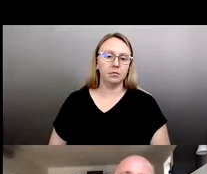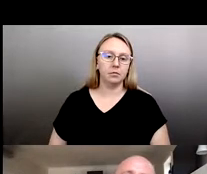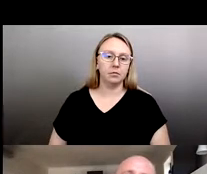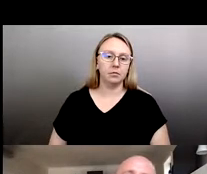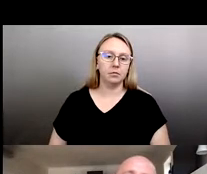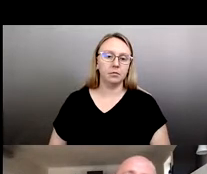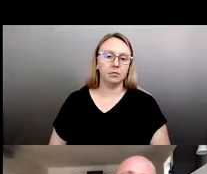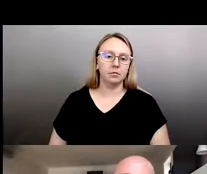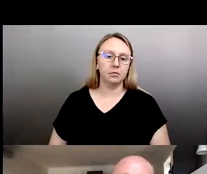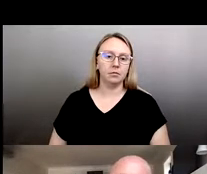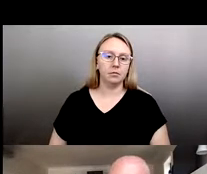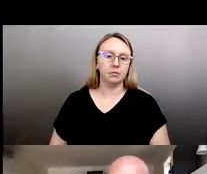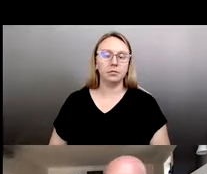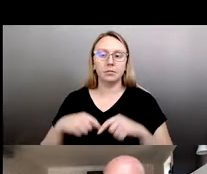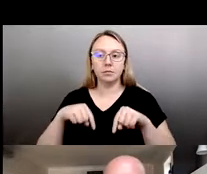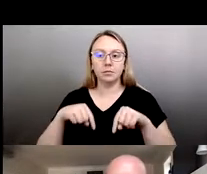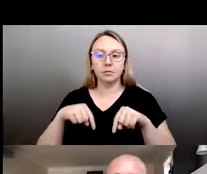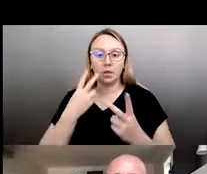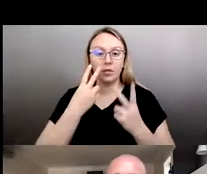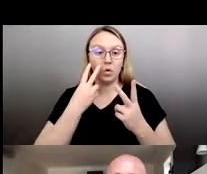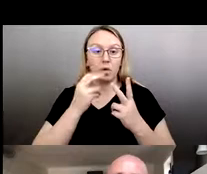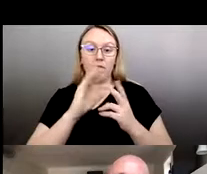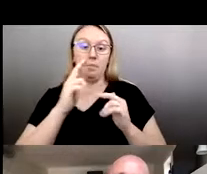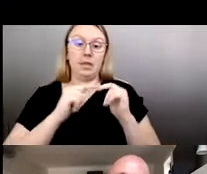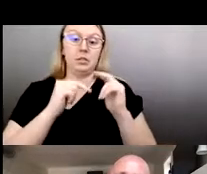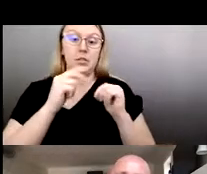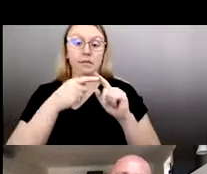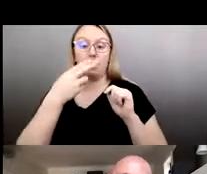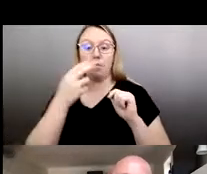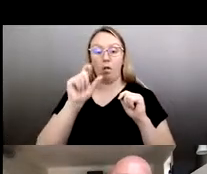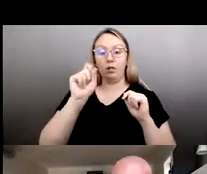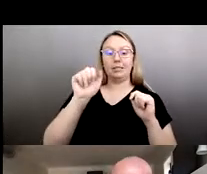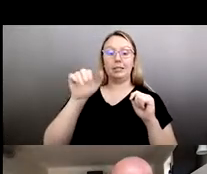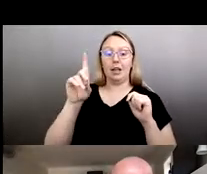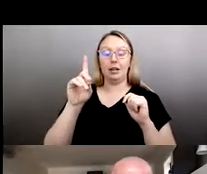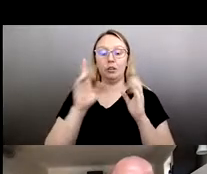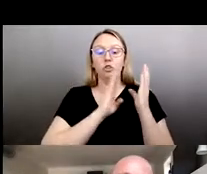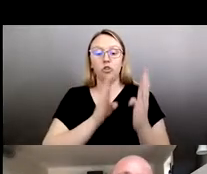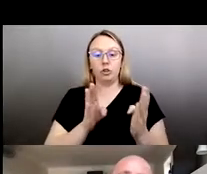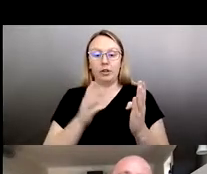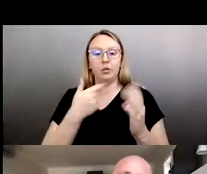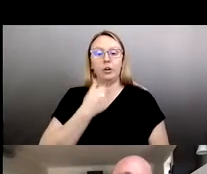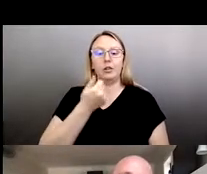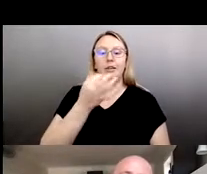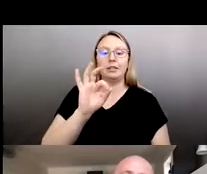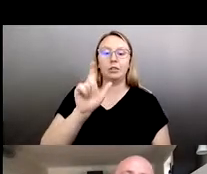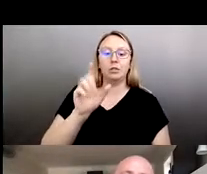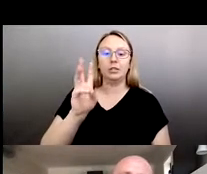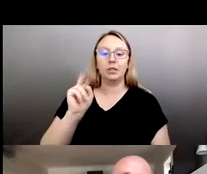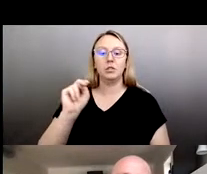So this is a view of our building from Halsted Street. We're located at 1926 North Halsted. And this is a view of walking